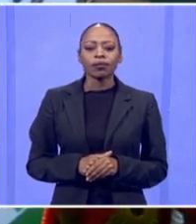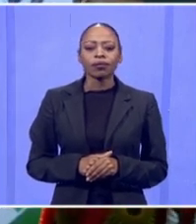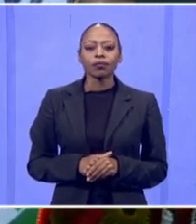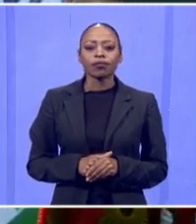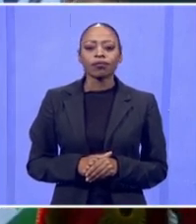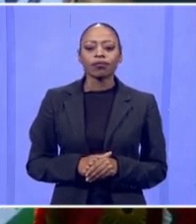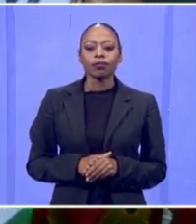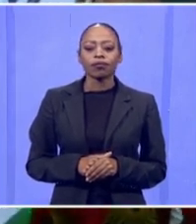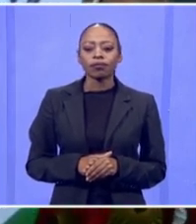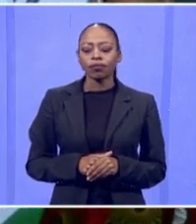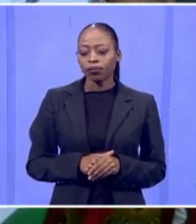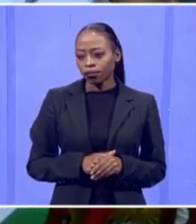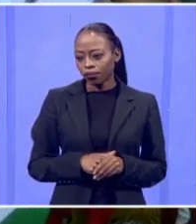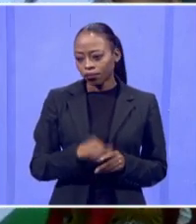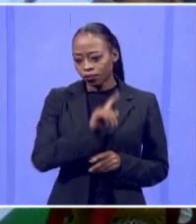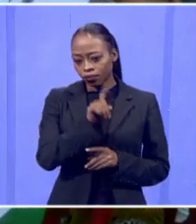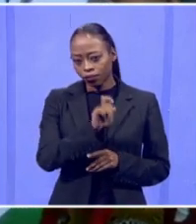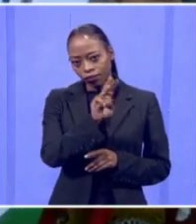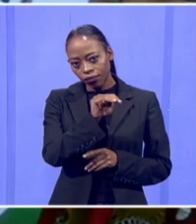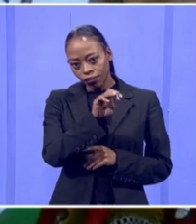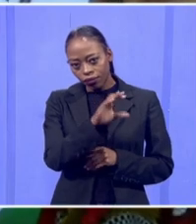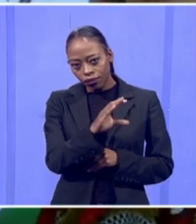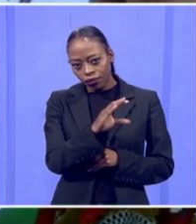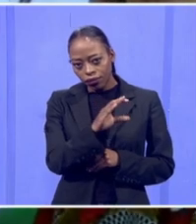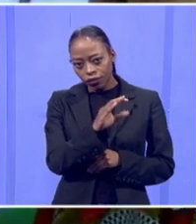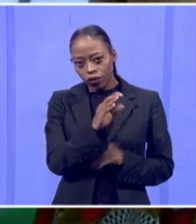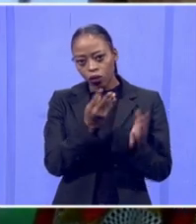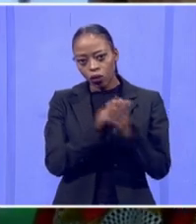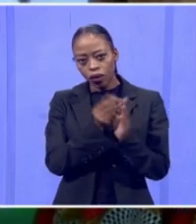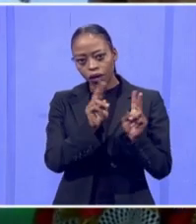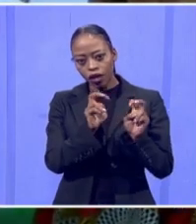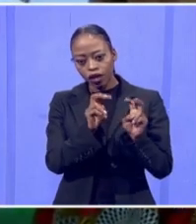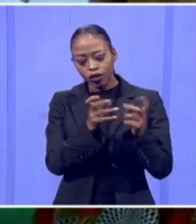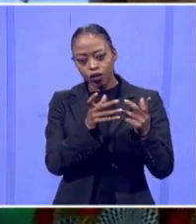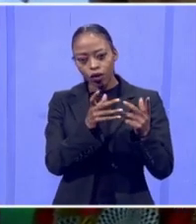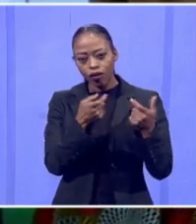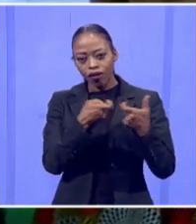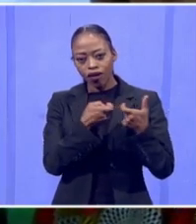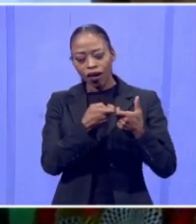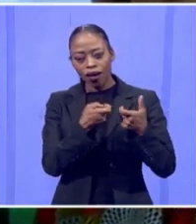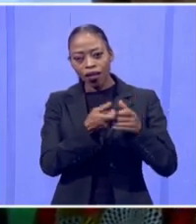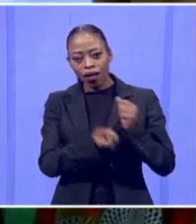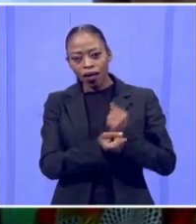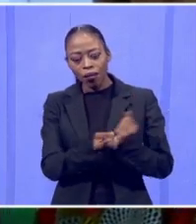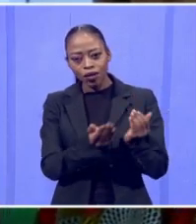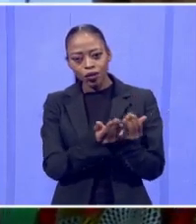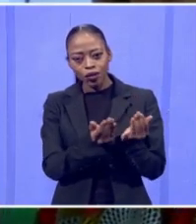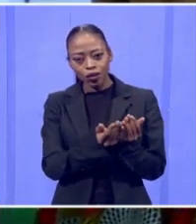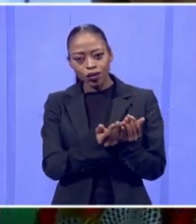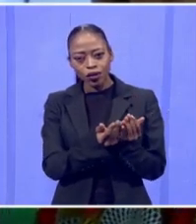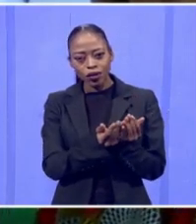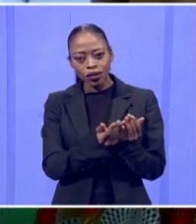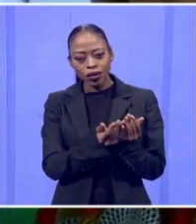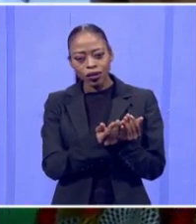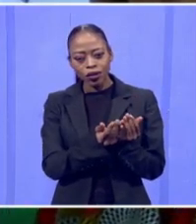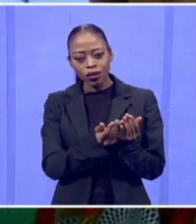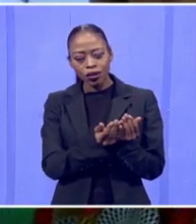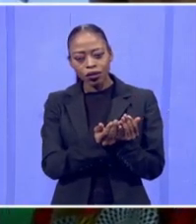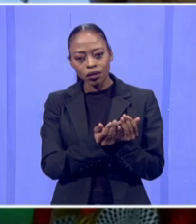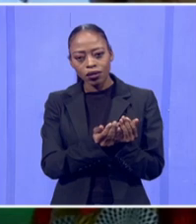to the MEC and the Premier. With regards to the violence in schools, in Woodhouse High